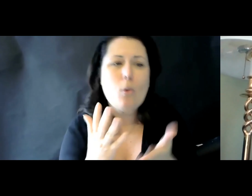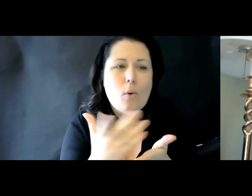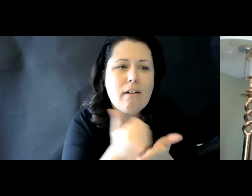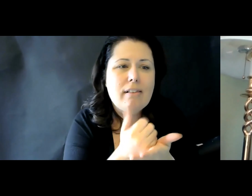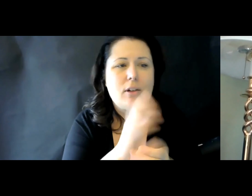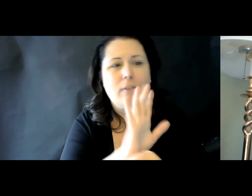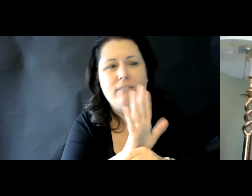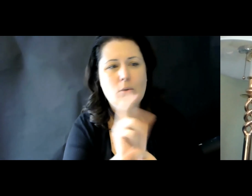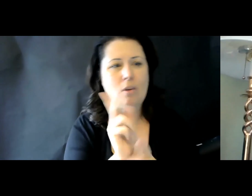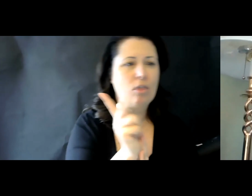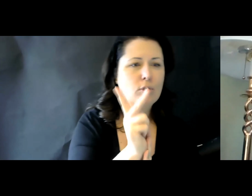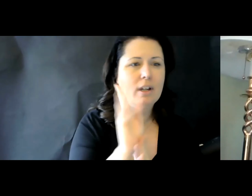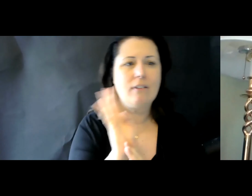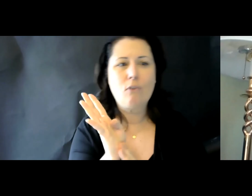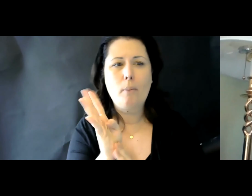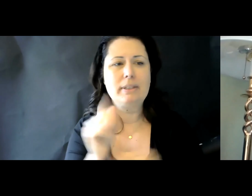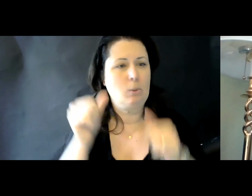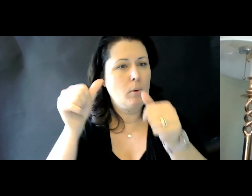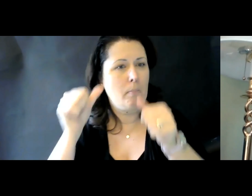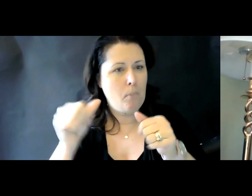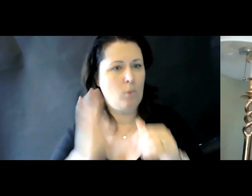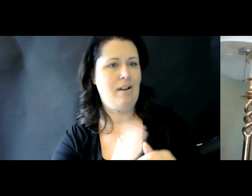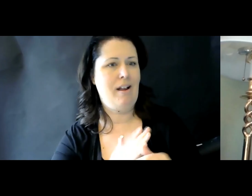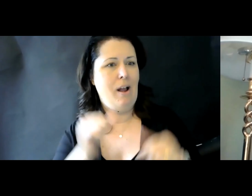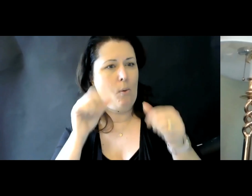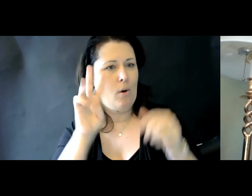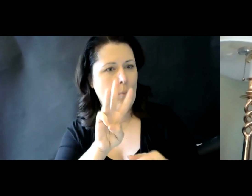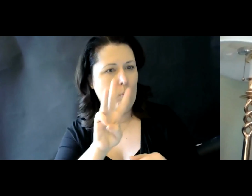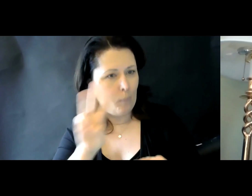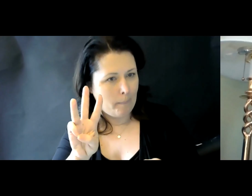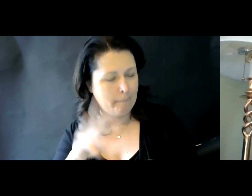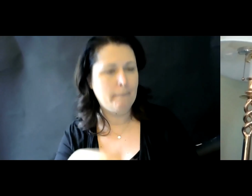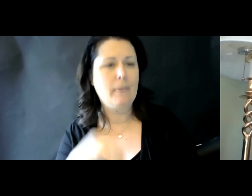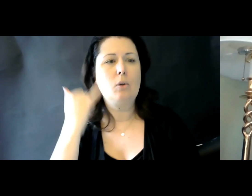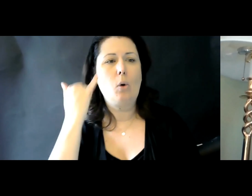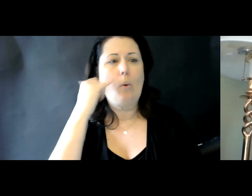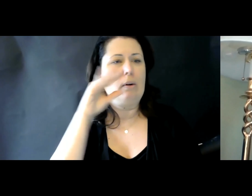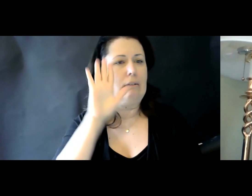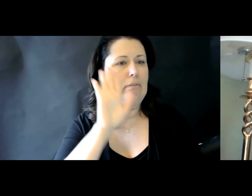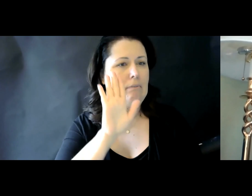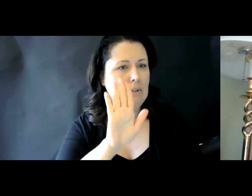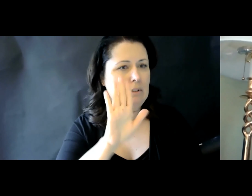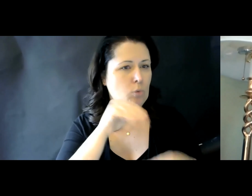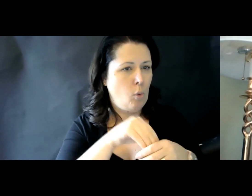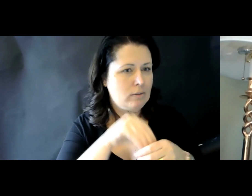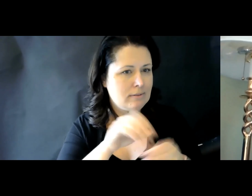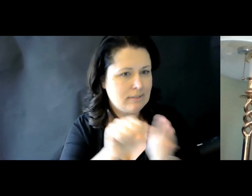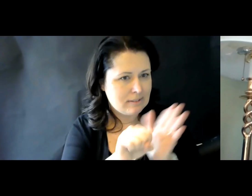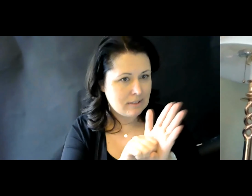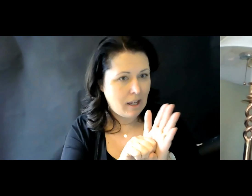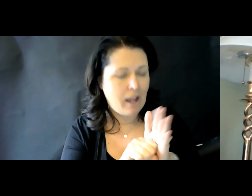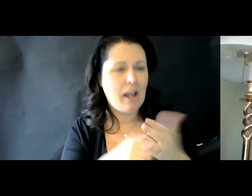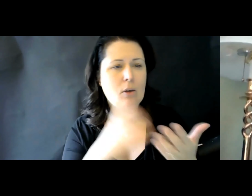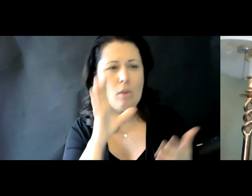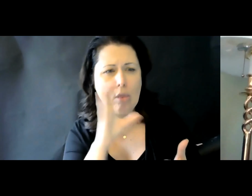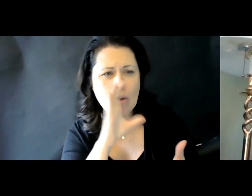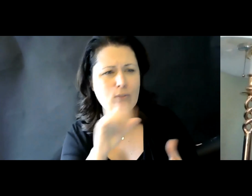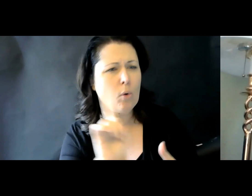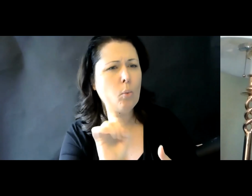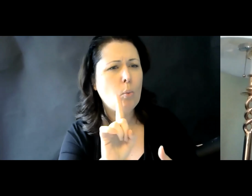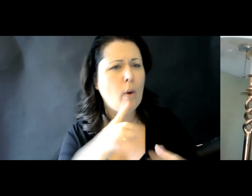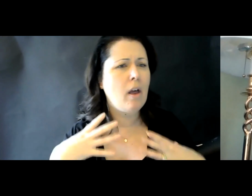4 minute videos that we will post on our website. So if anybody is looking in their state and wants to know what recovery community centers exist, they can go there and